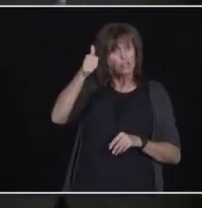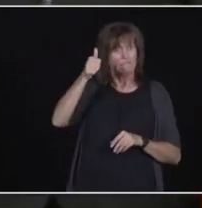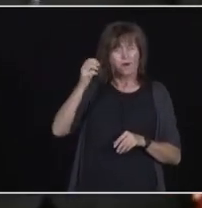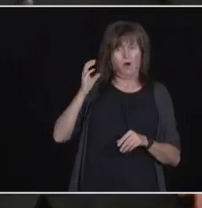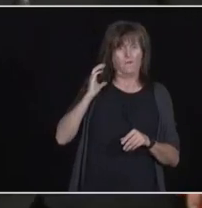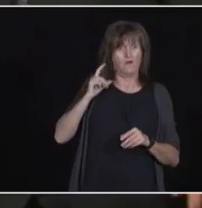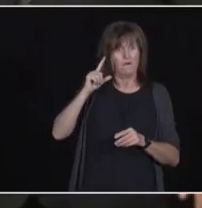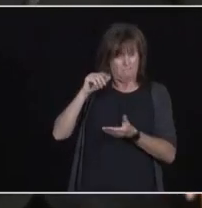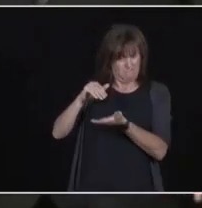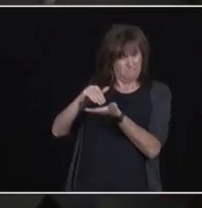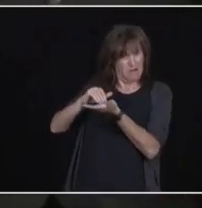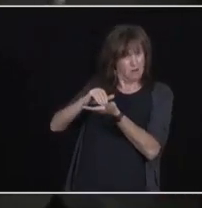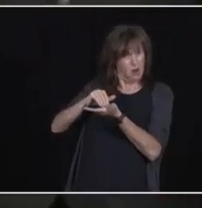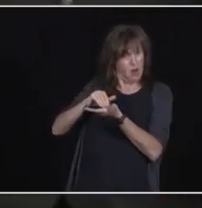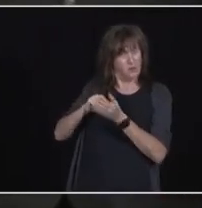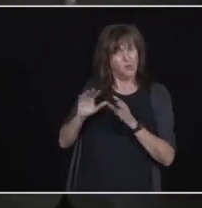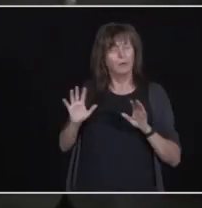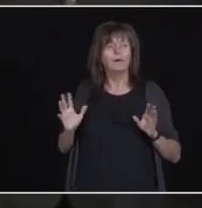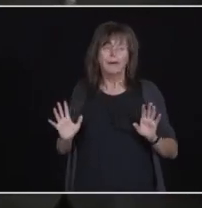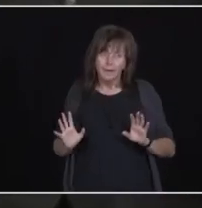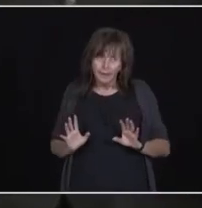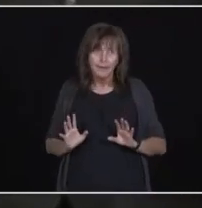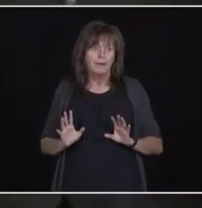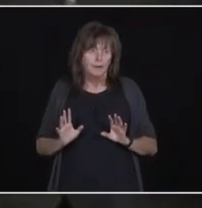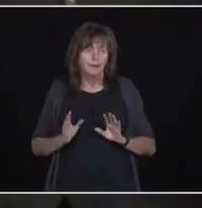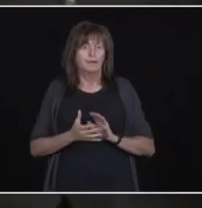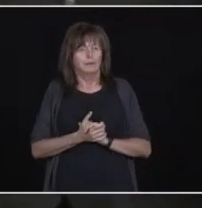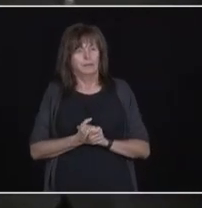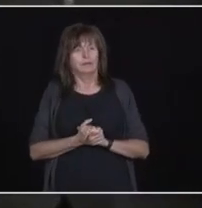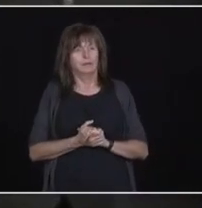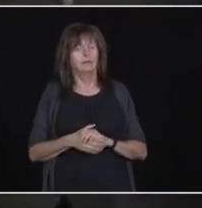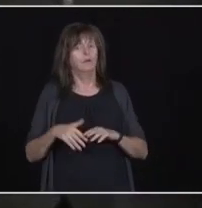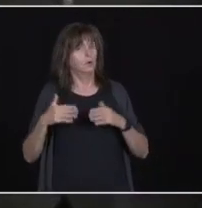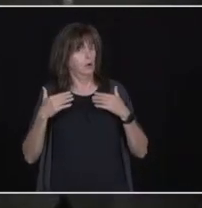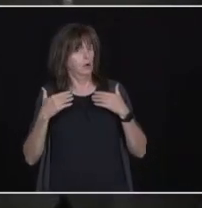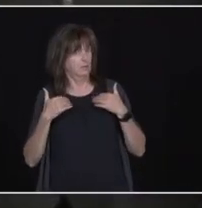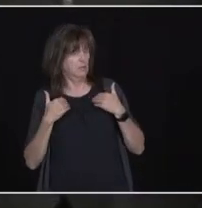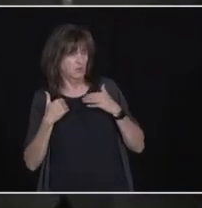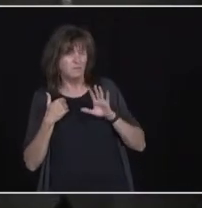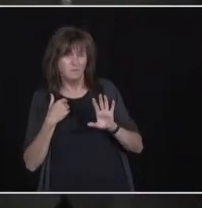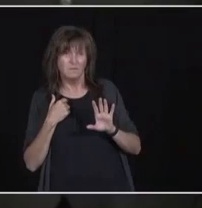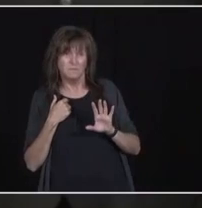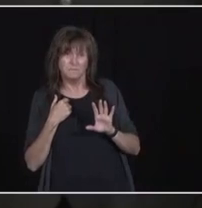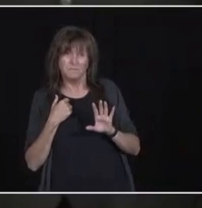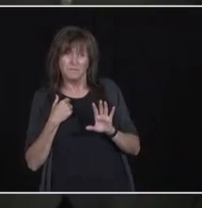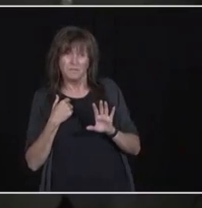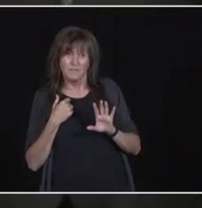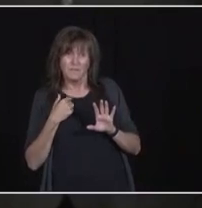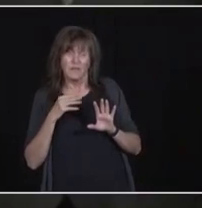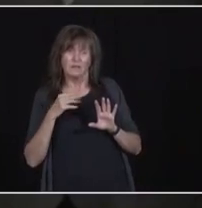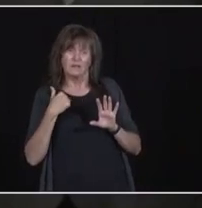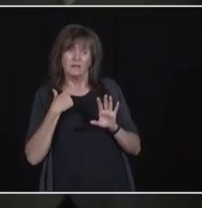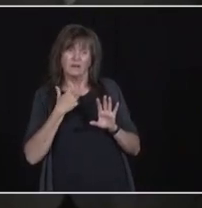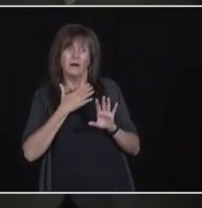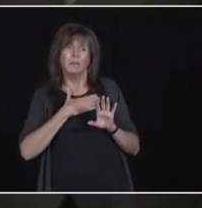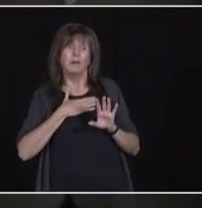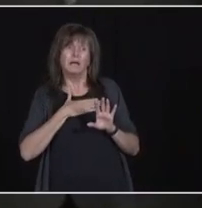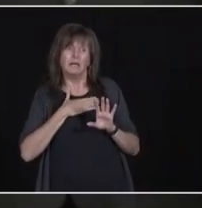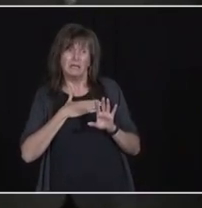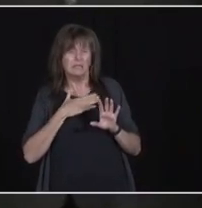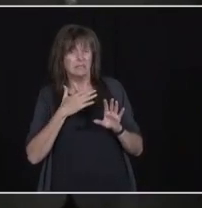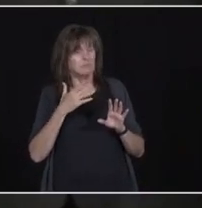And we certainly are encouraging people to come forward, for farmers to present their workers to be